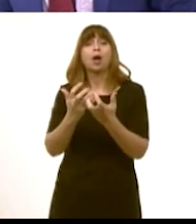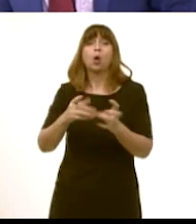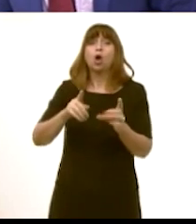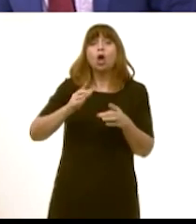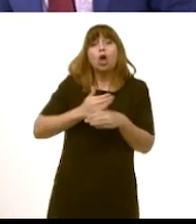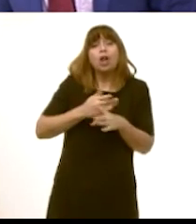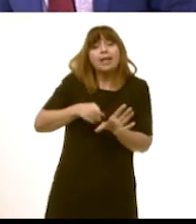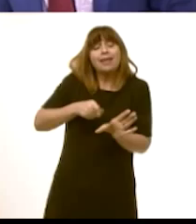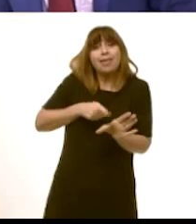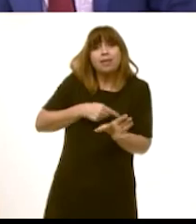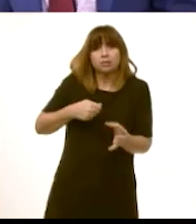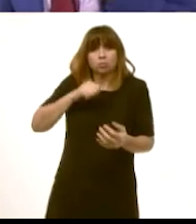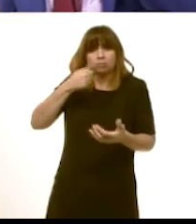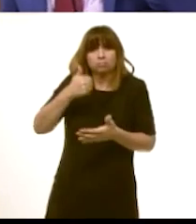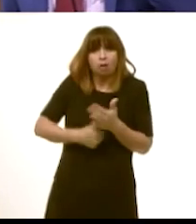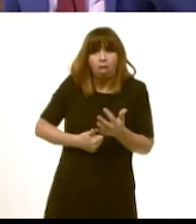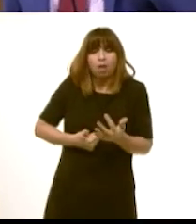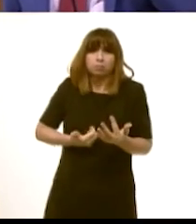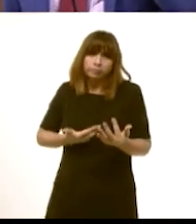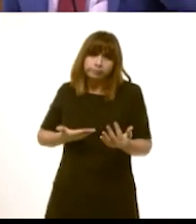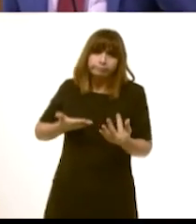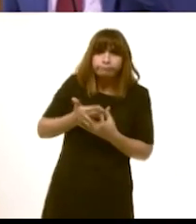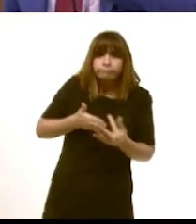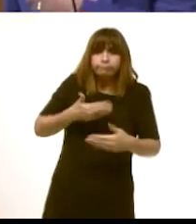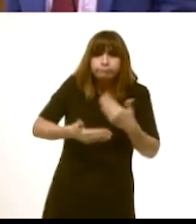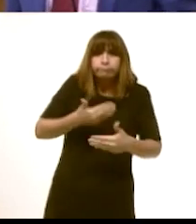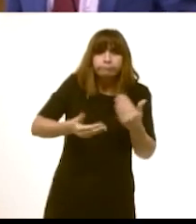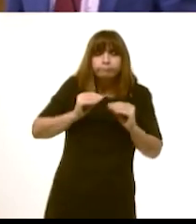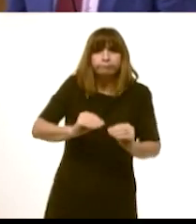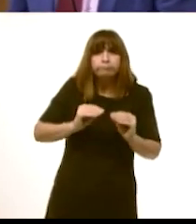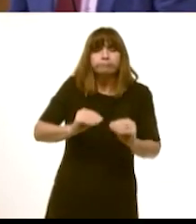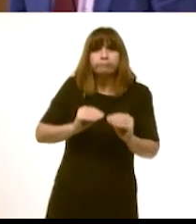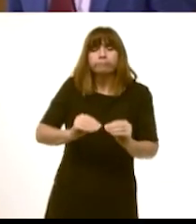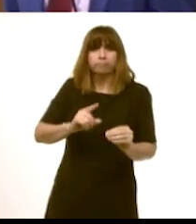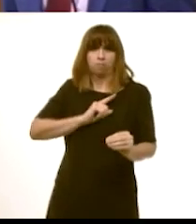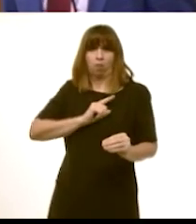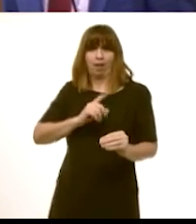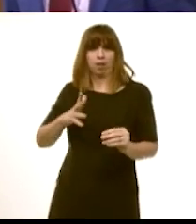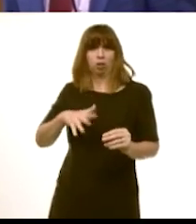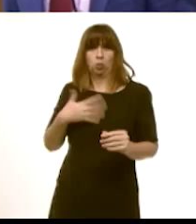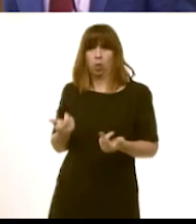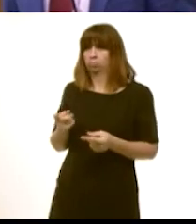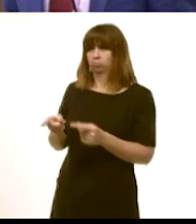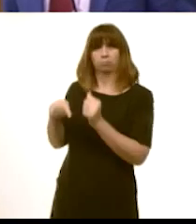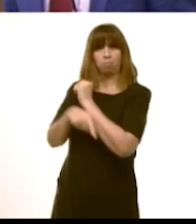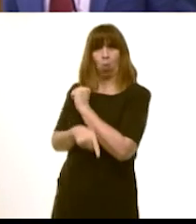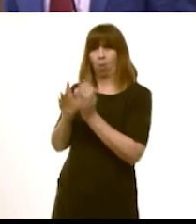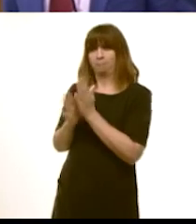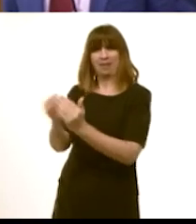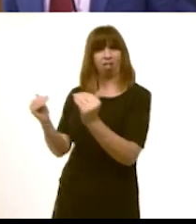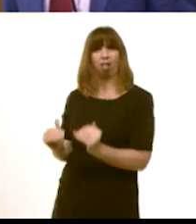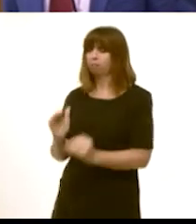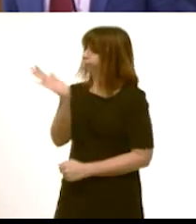start to develop earlier interventions to help to break the cycle of poor attainment, and we'll continue to explore every opportunity to